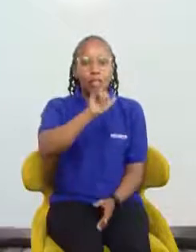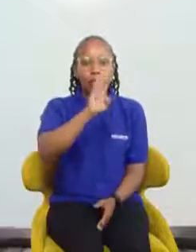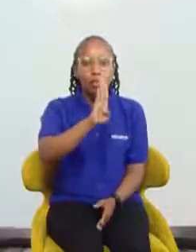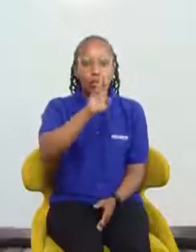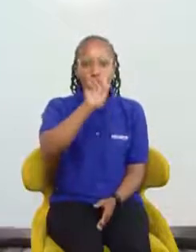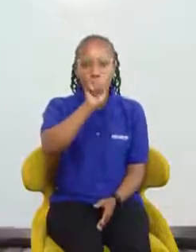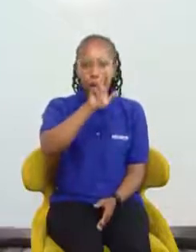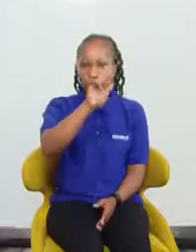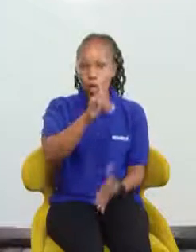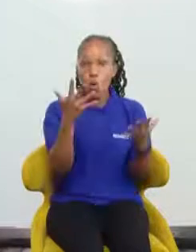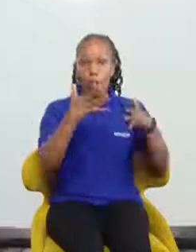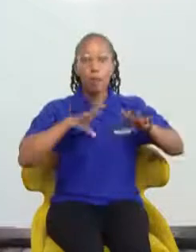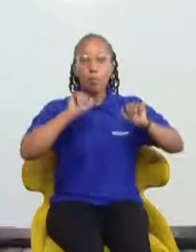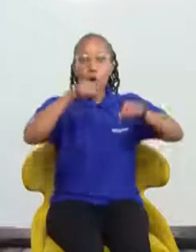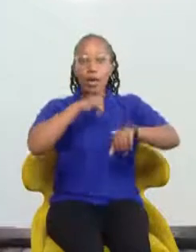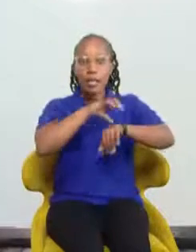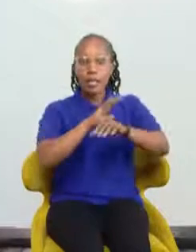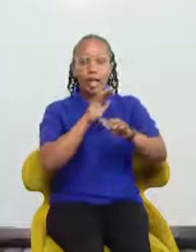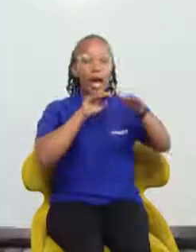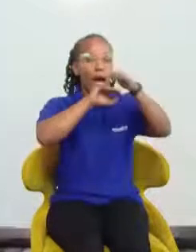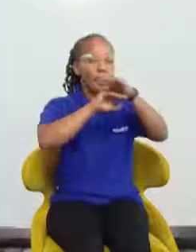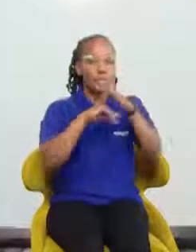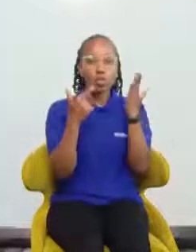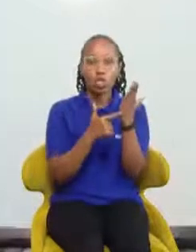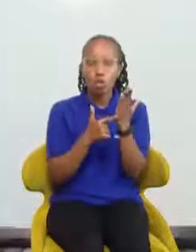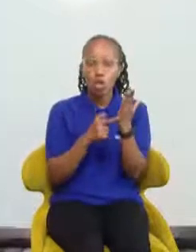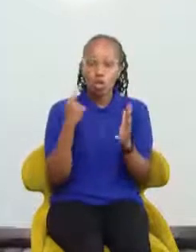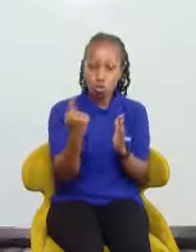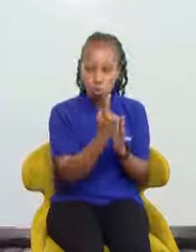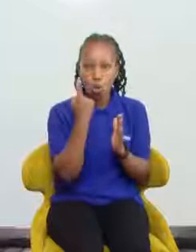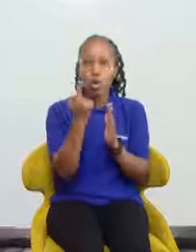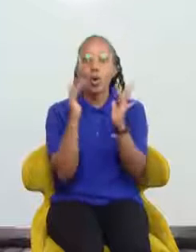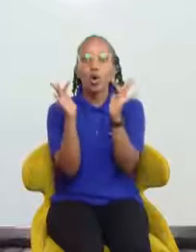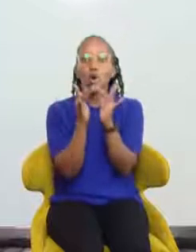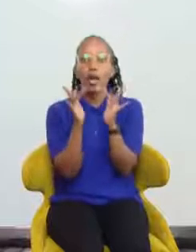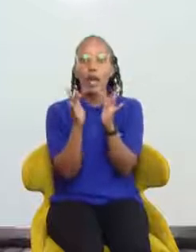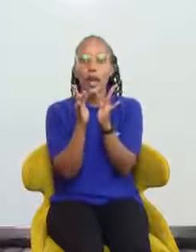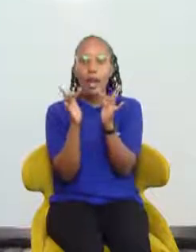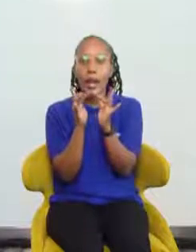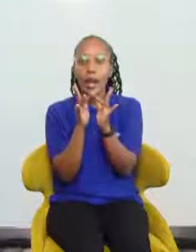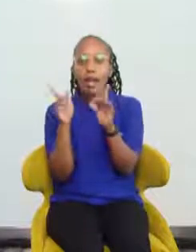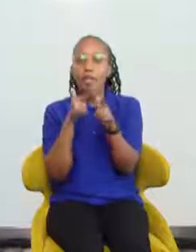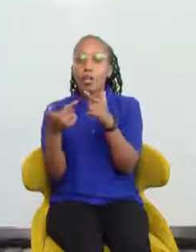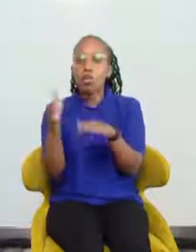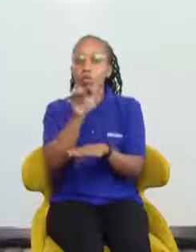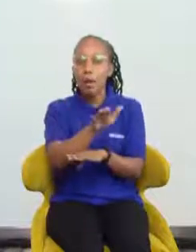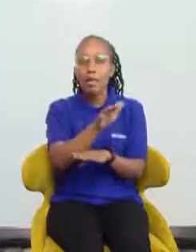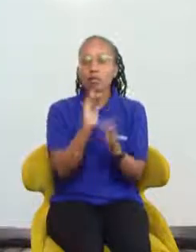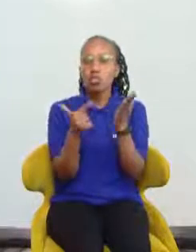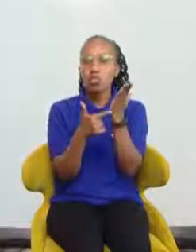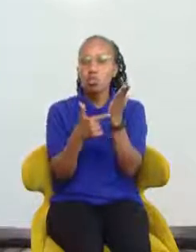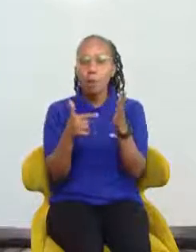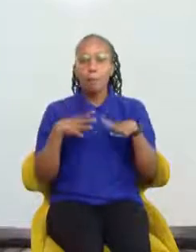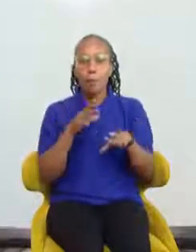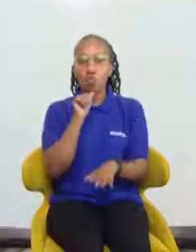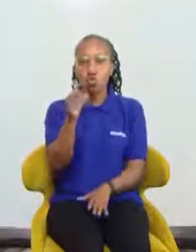assistive technologies. So it's all about going online and searching, and then it also goes back to, that digital divide. Yep. People don't have